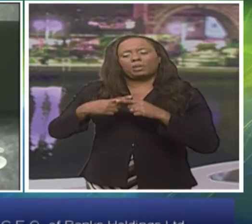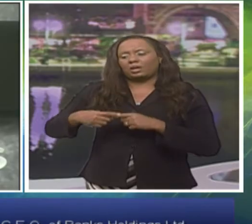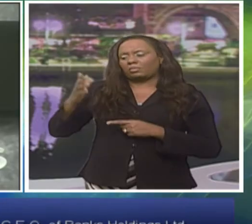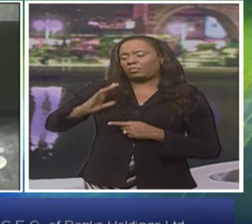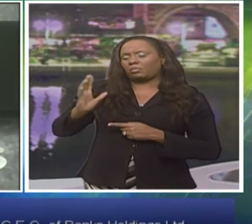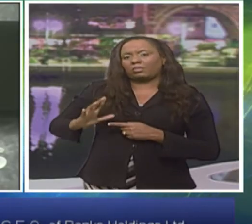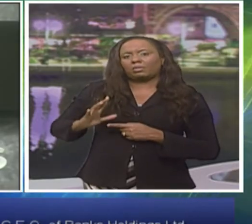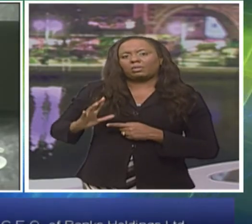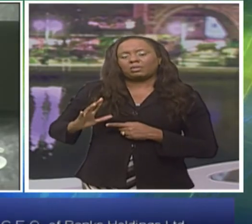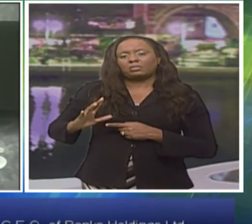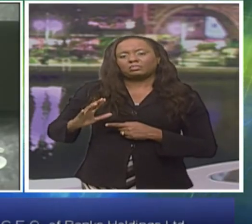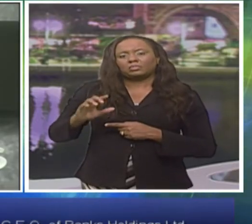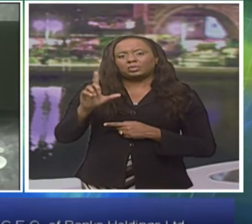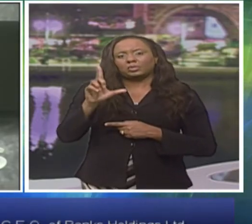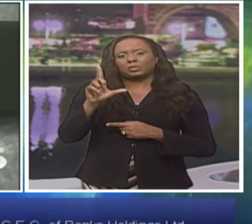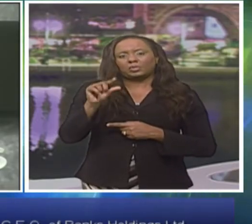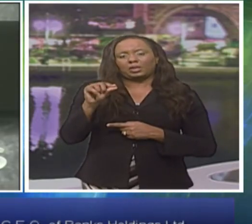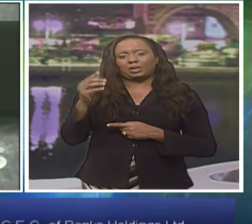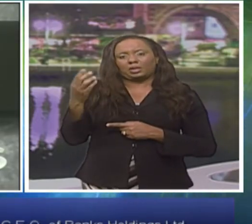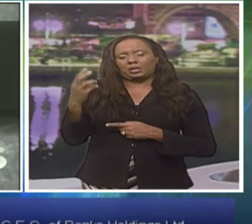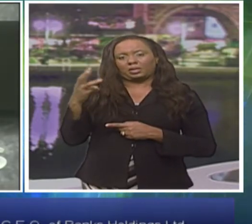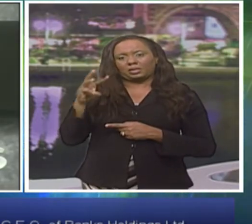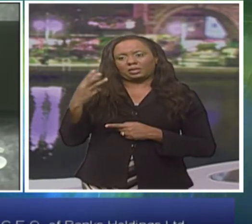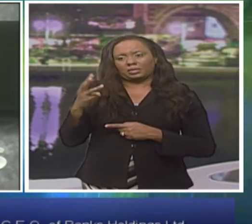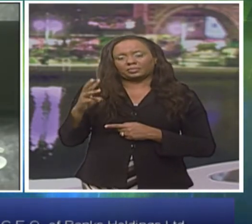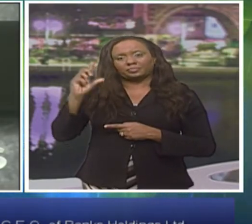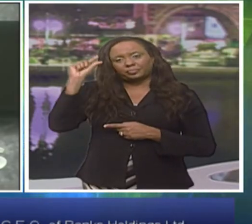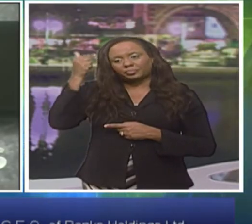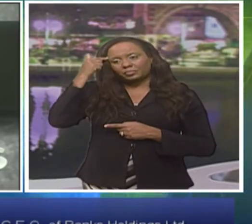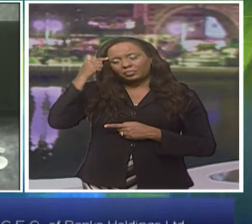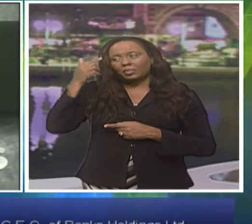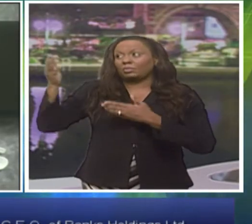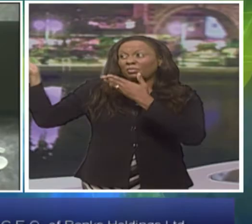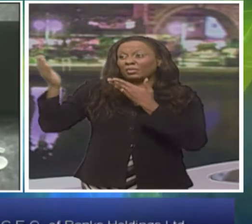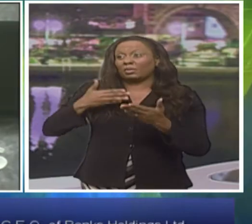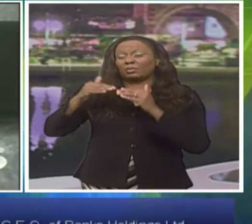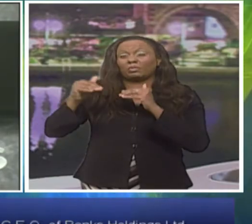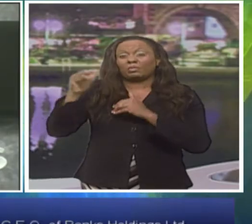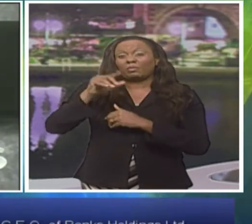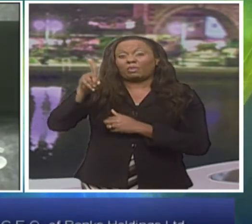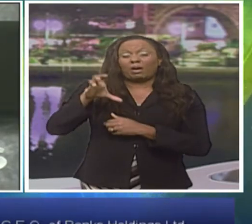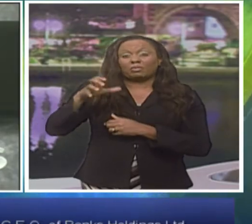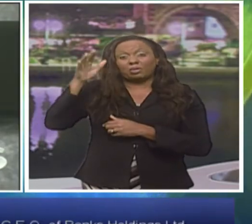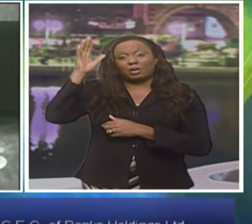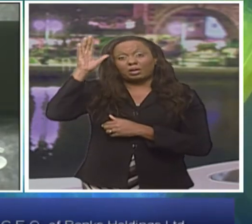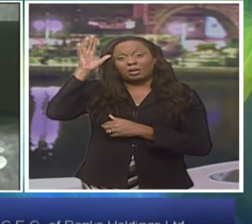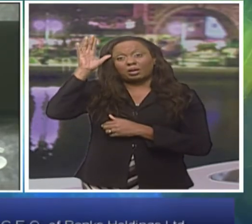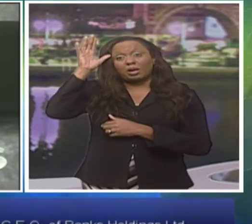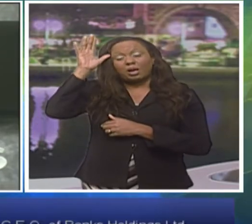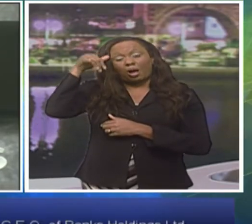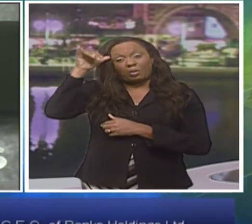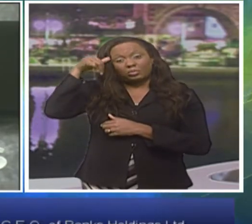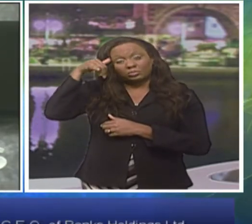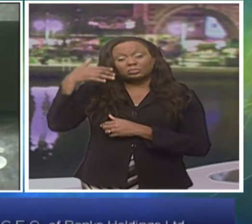finance minister. In 2016, they imported over 100 cows, and those came into production towards the end of 2016,